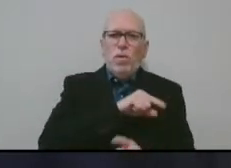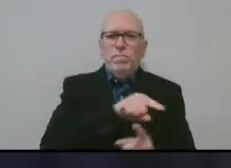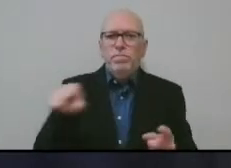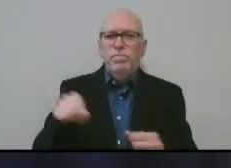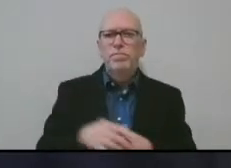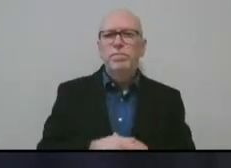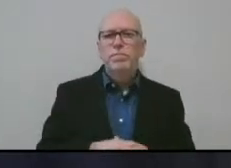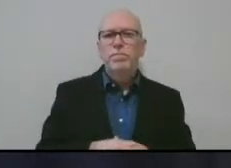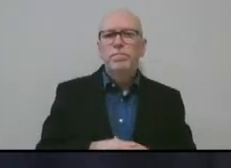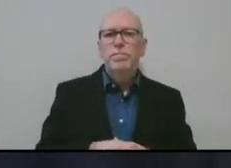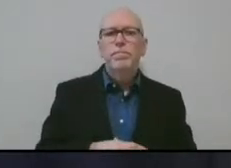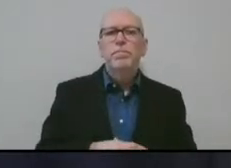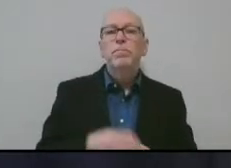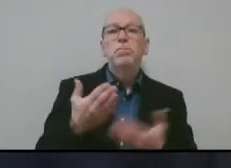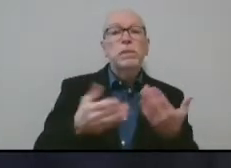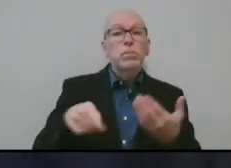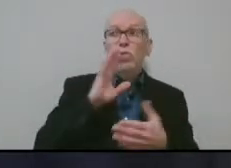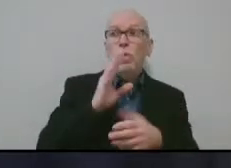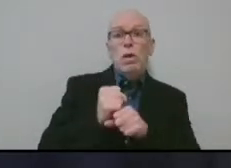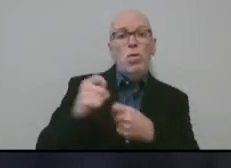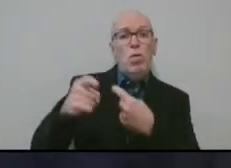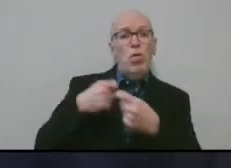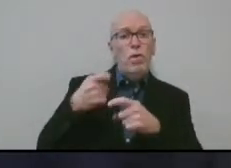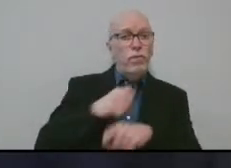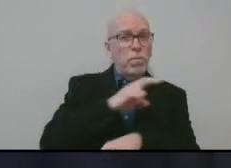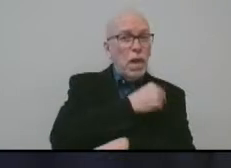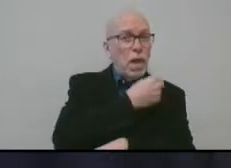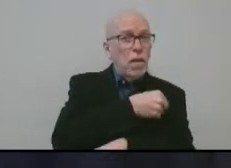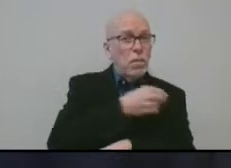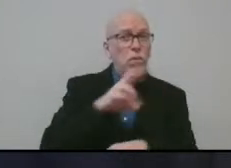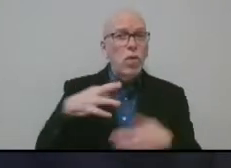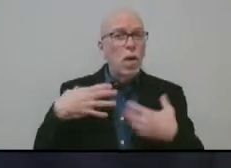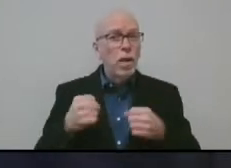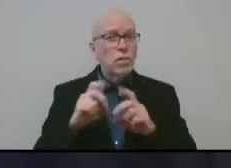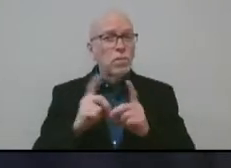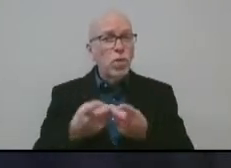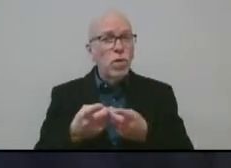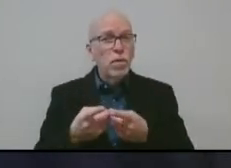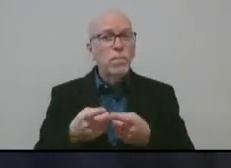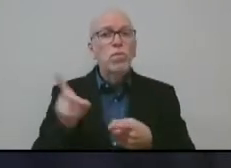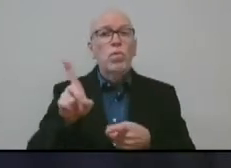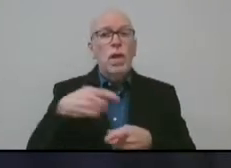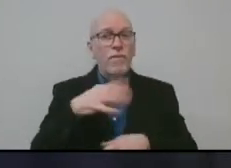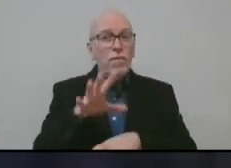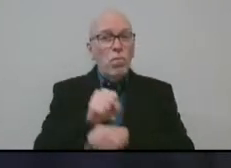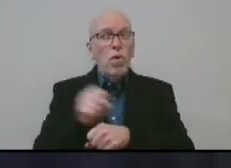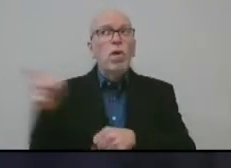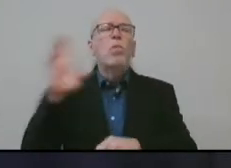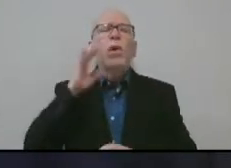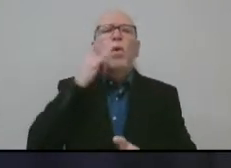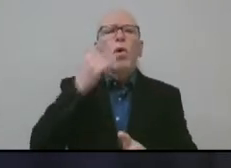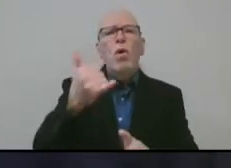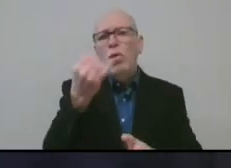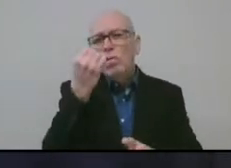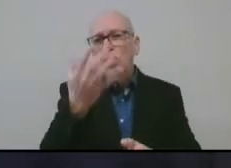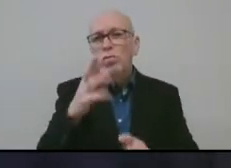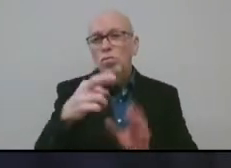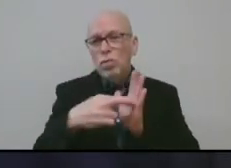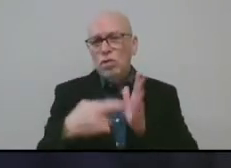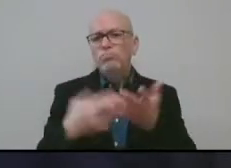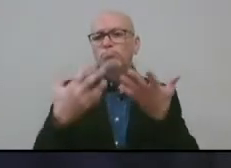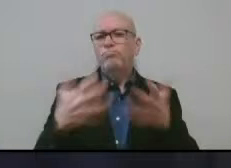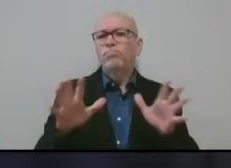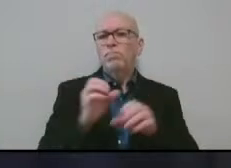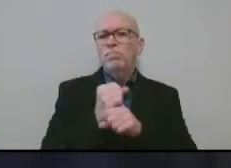also receive a phone call from the hospital or local health department where they have scheduled an appointment to ensure that their registration is completed before